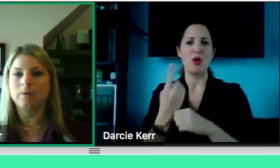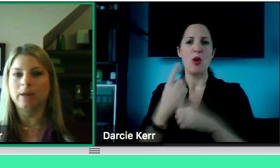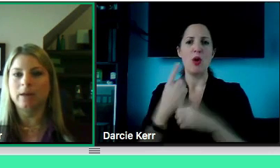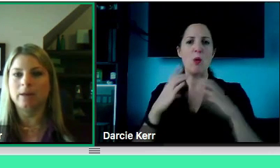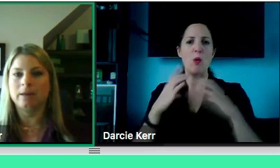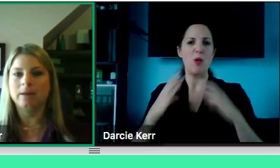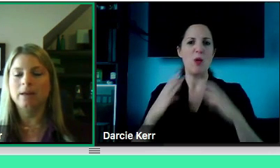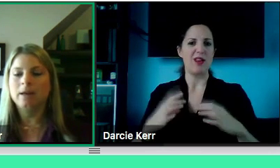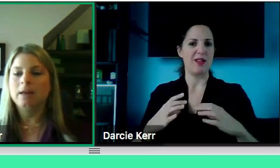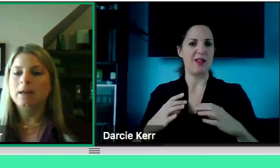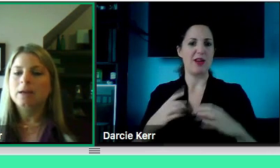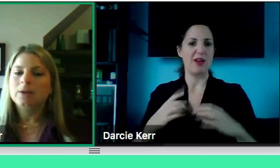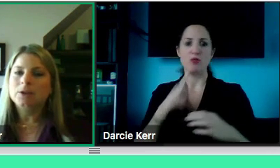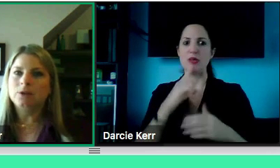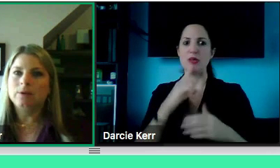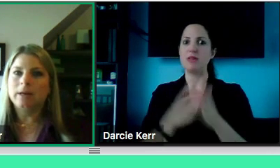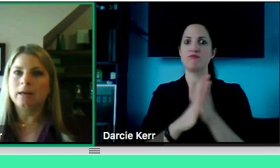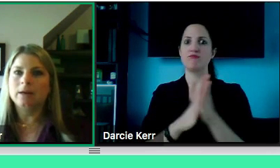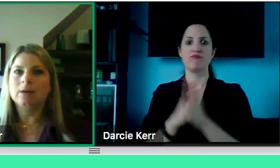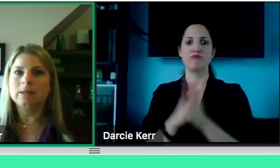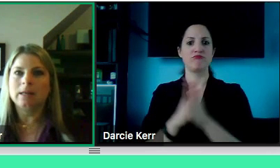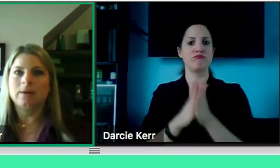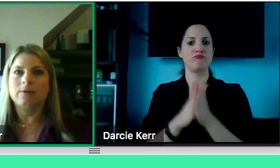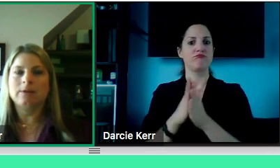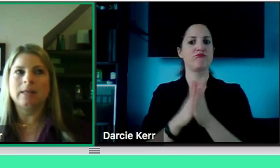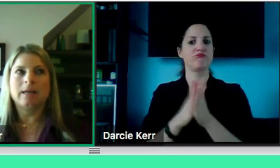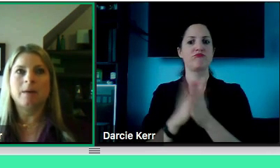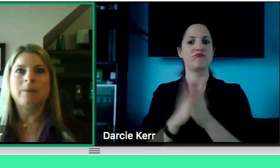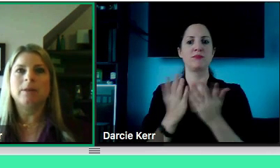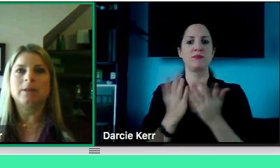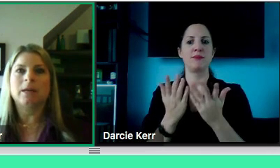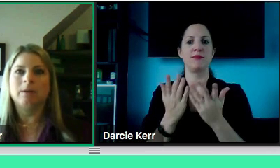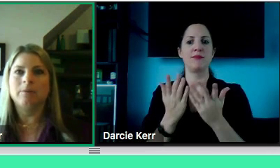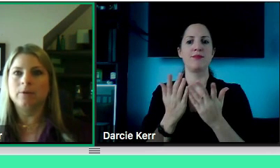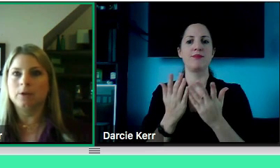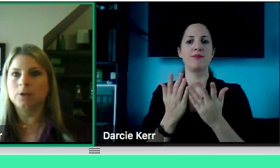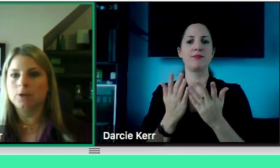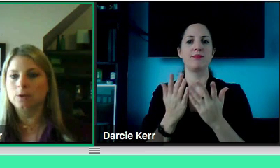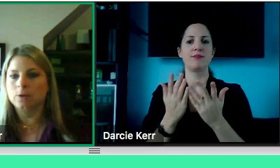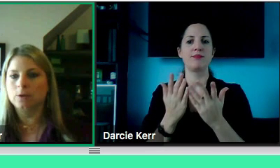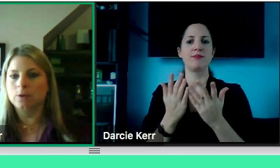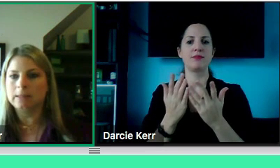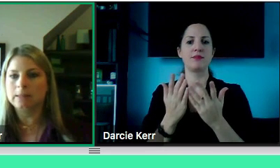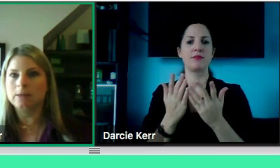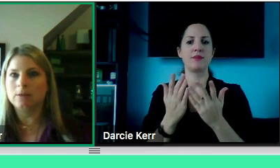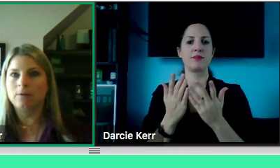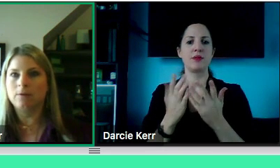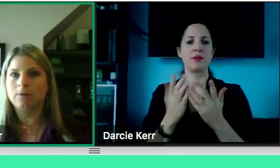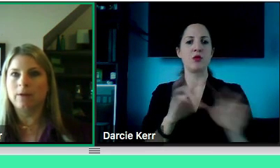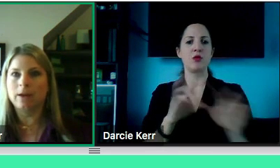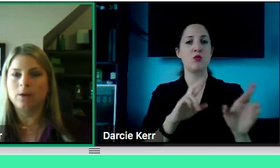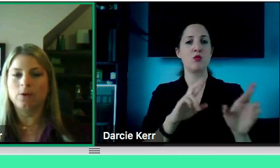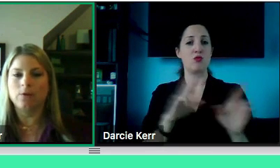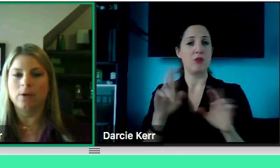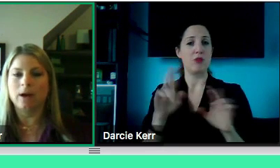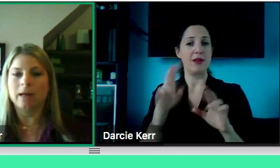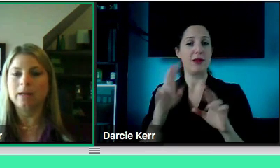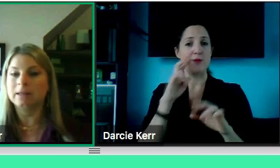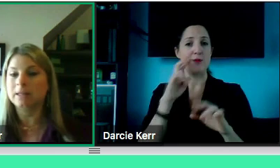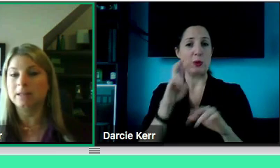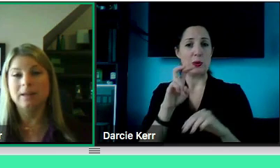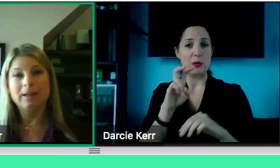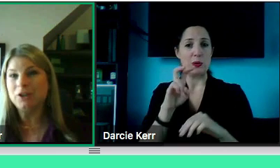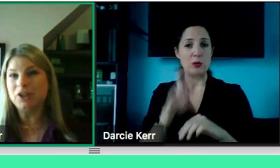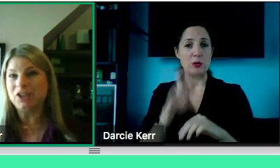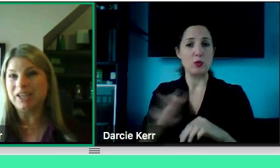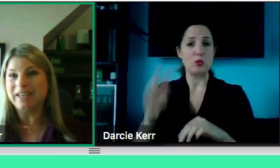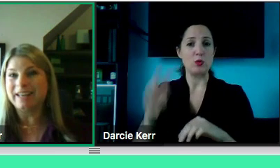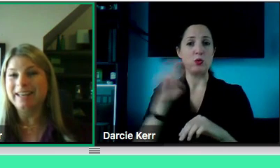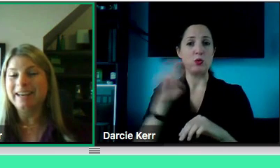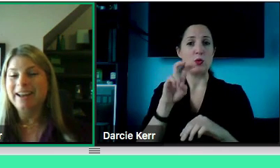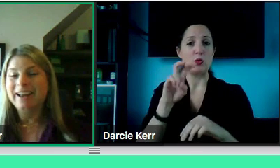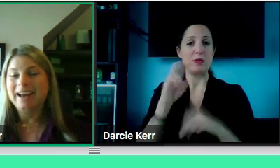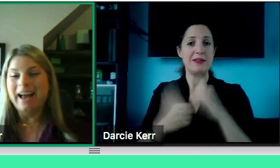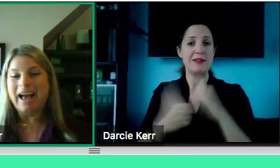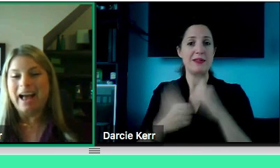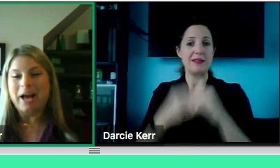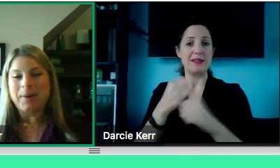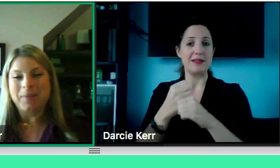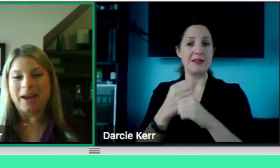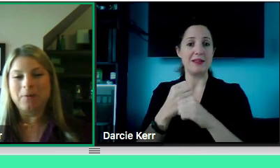was motivated to get herself set up in time for the tourist season on Vancouver Island, and she did